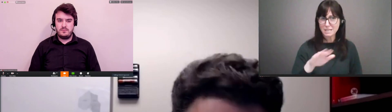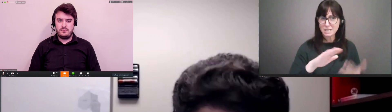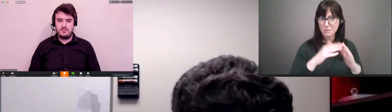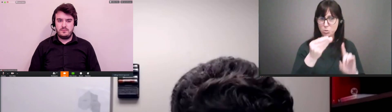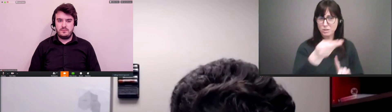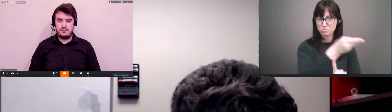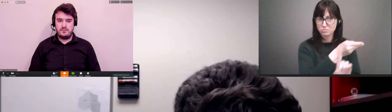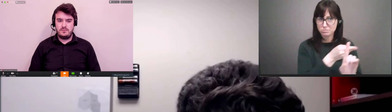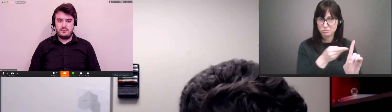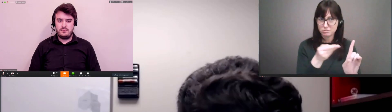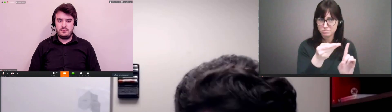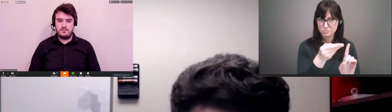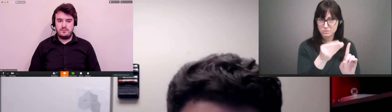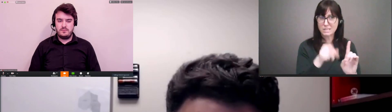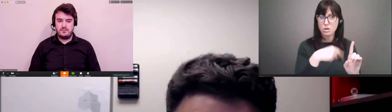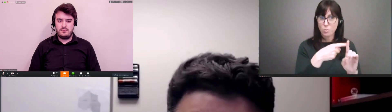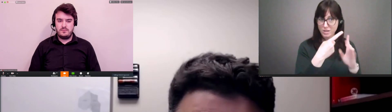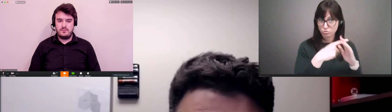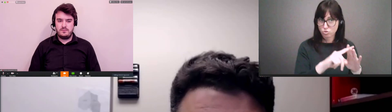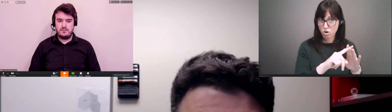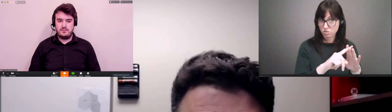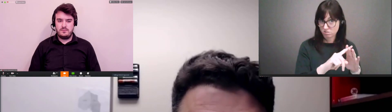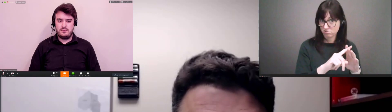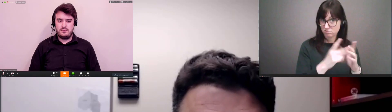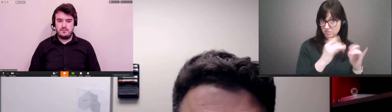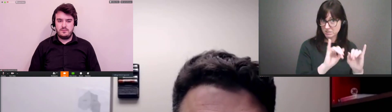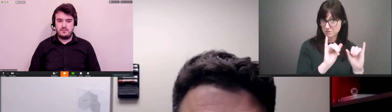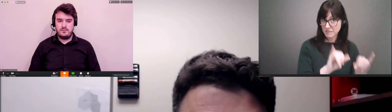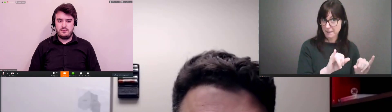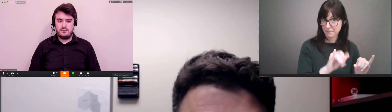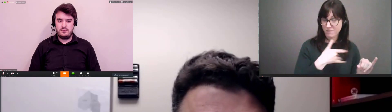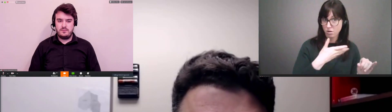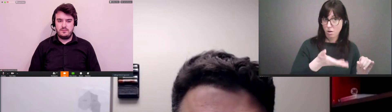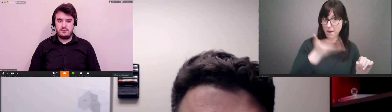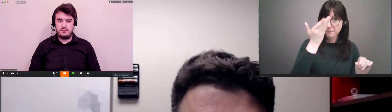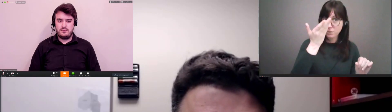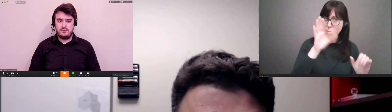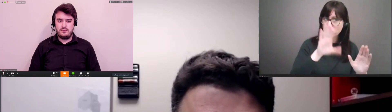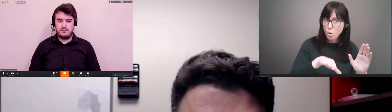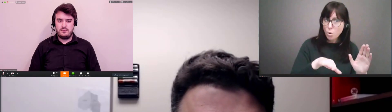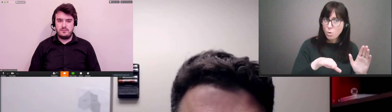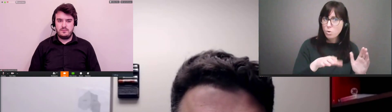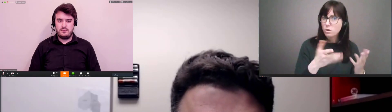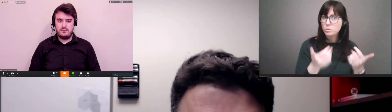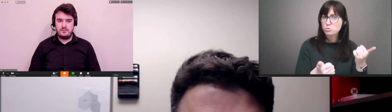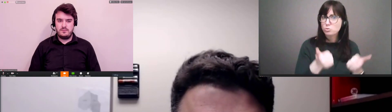transmission at the beginning of this. Would that be much higher? Or?